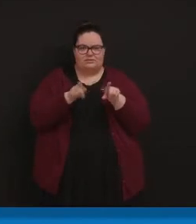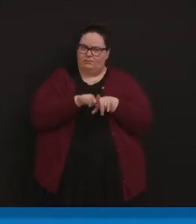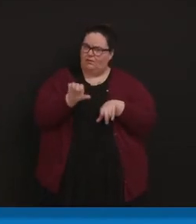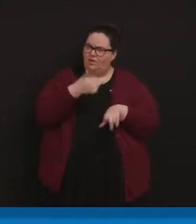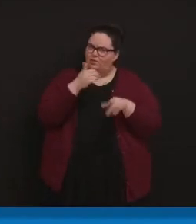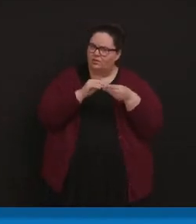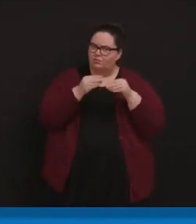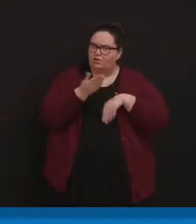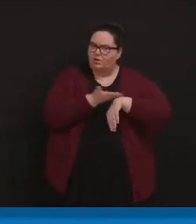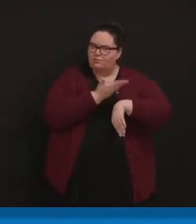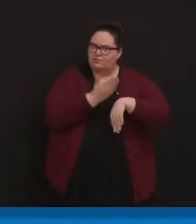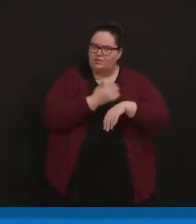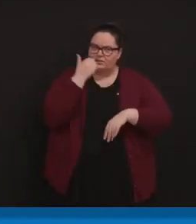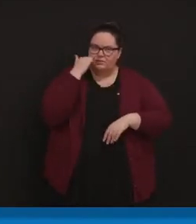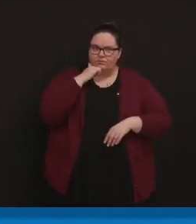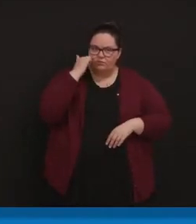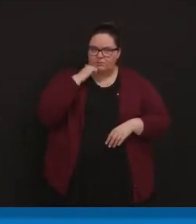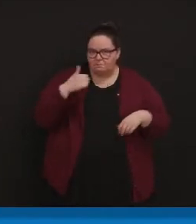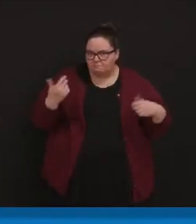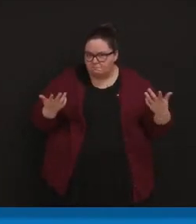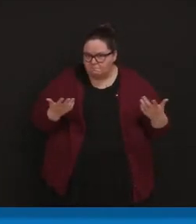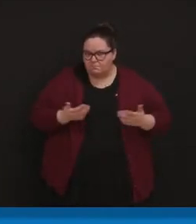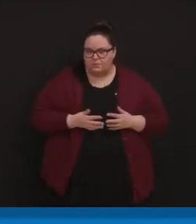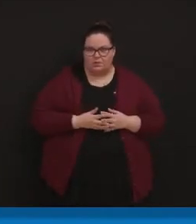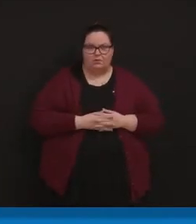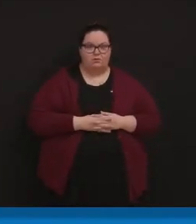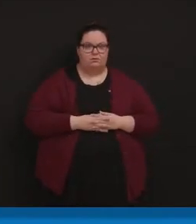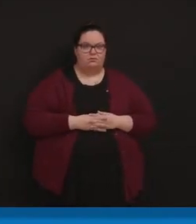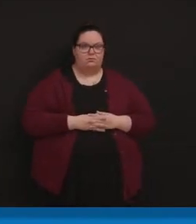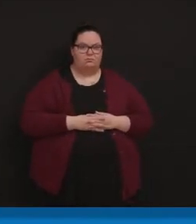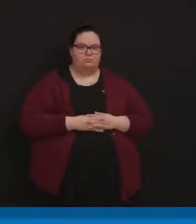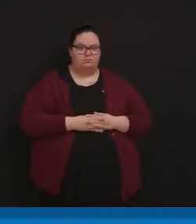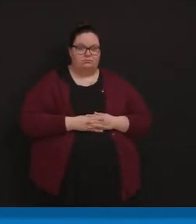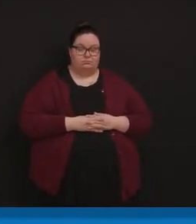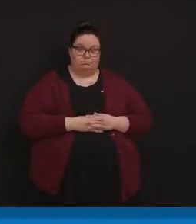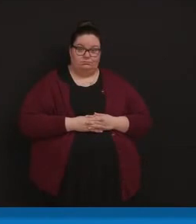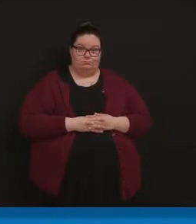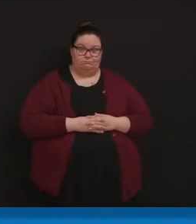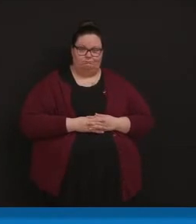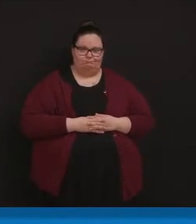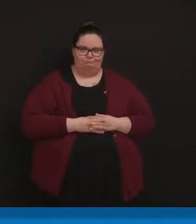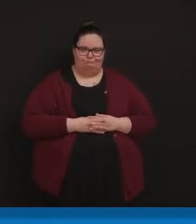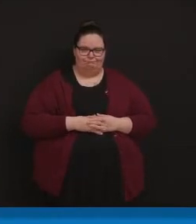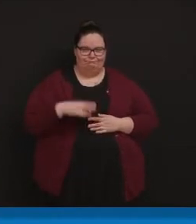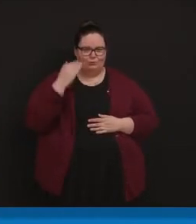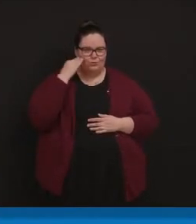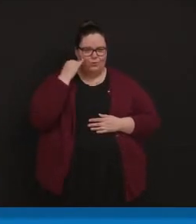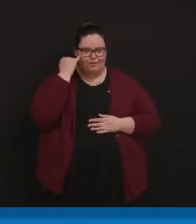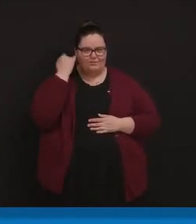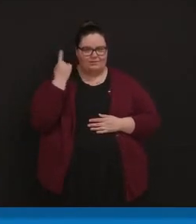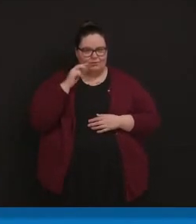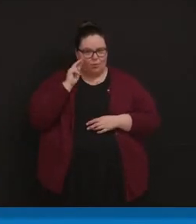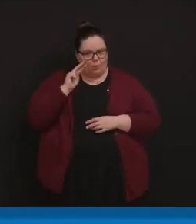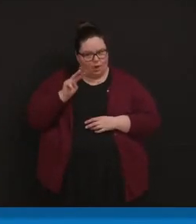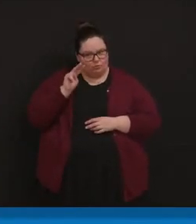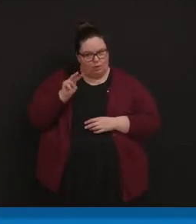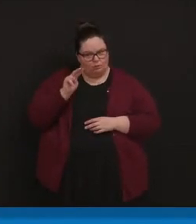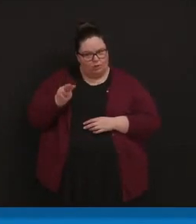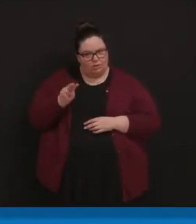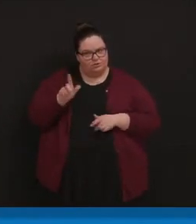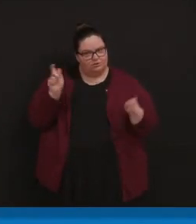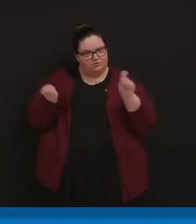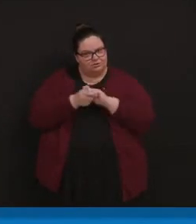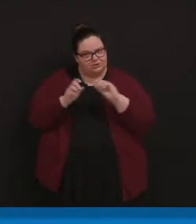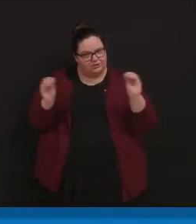statistics? Well, have you ever watched a kettle boil? It takes a while. We are